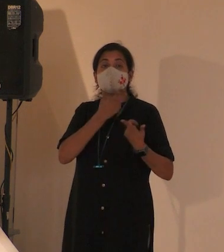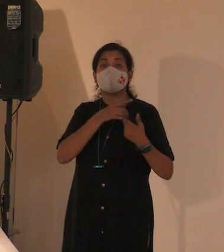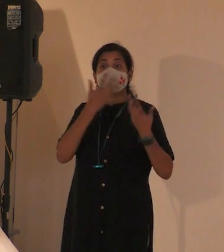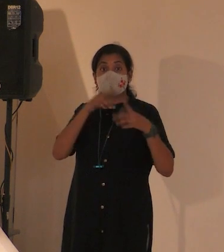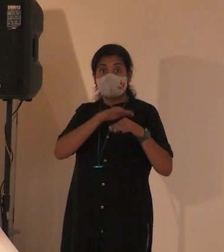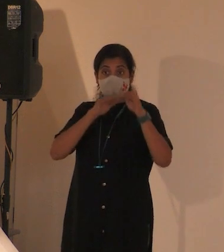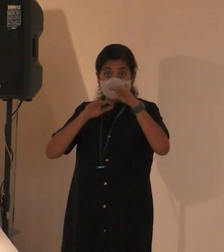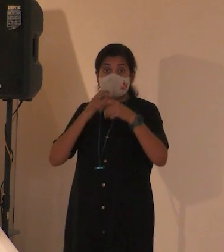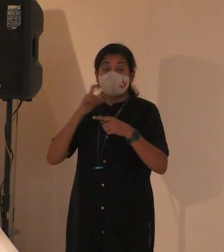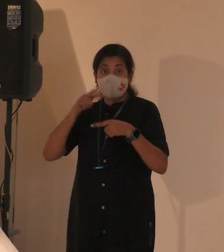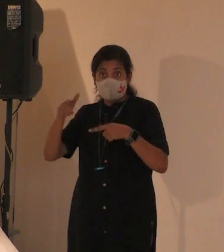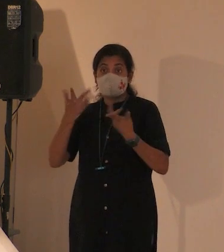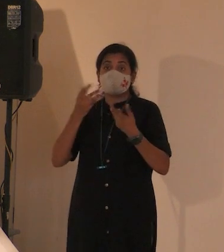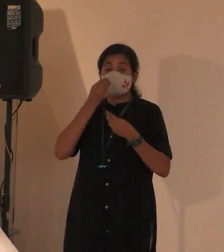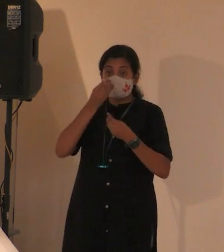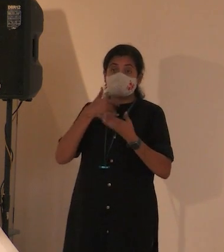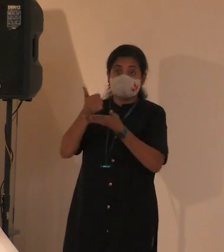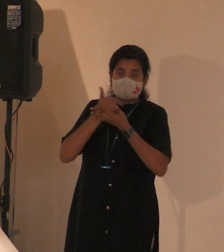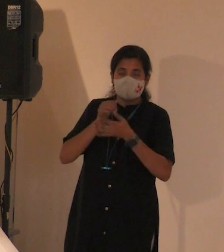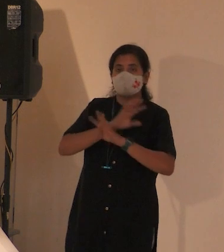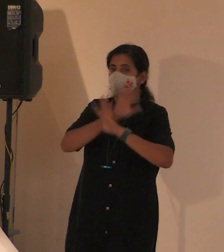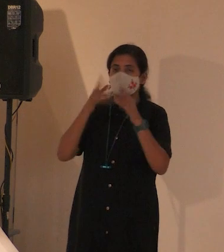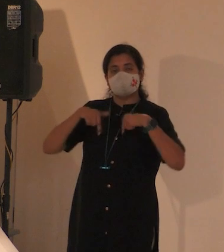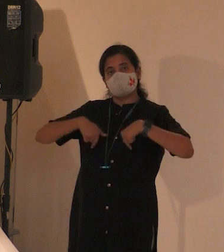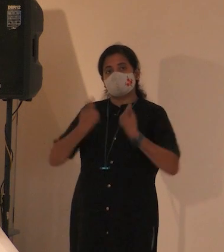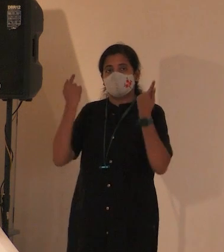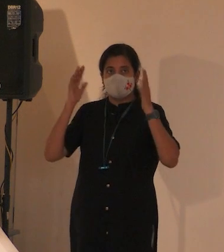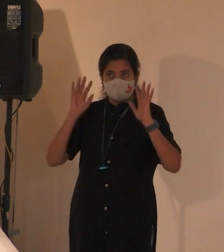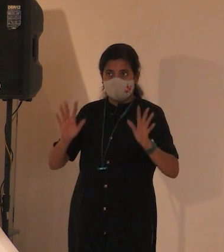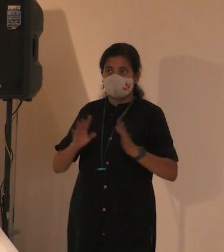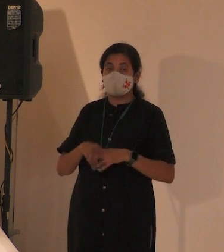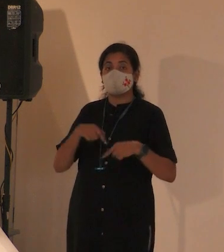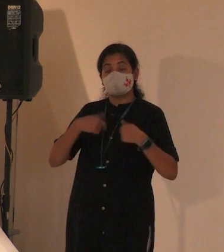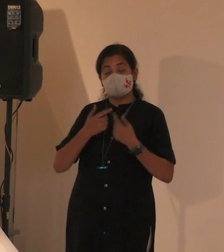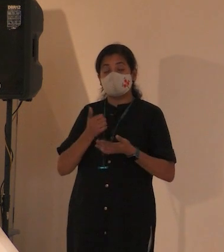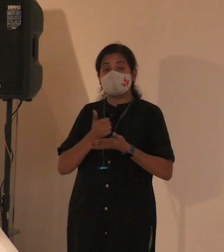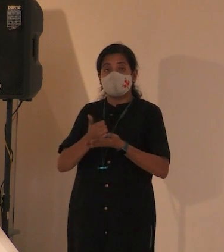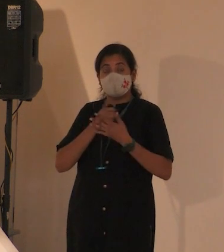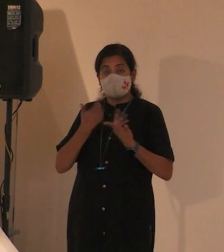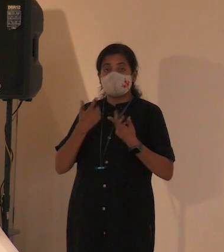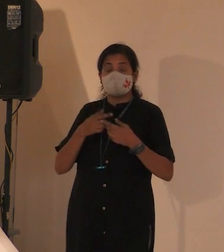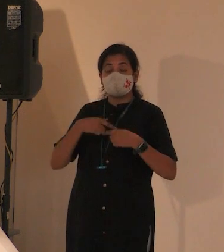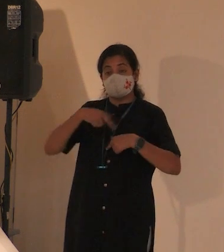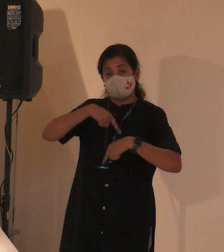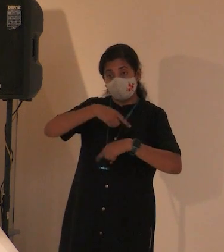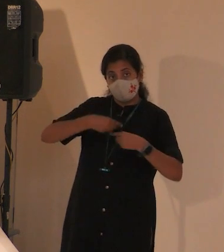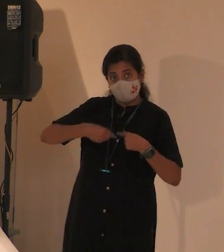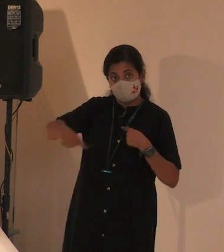on college for their grant, but this will help in sustaining the